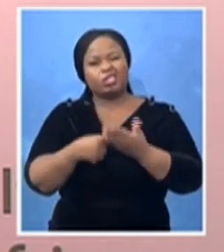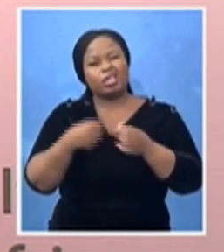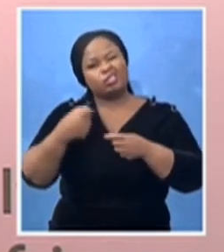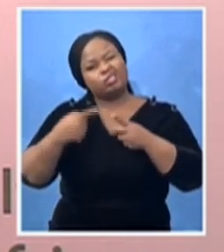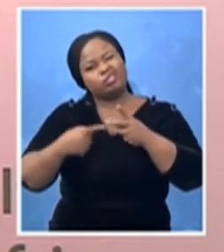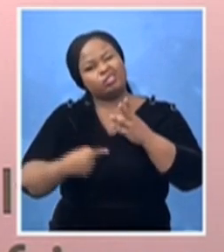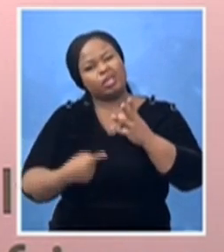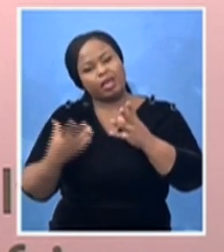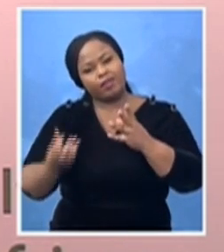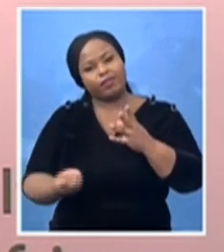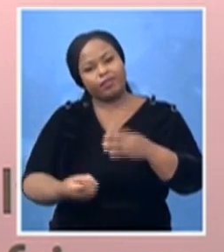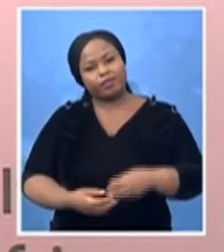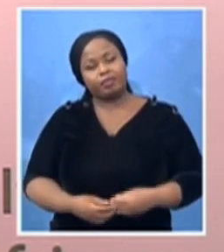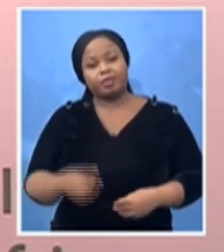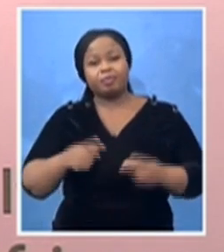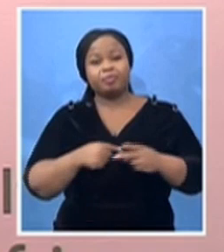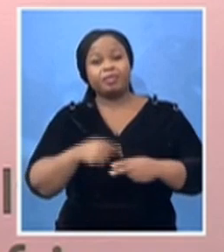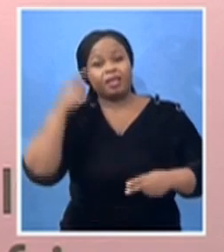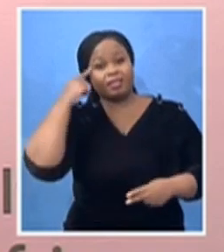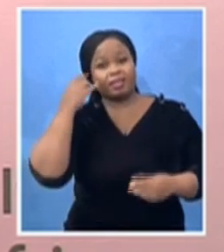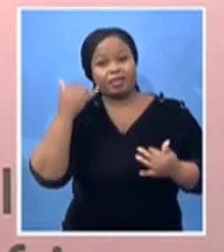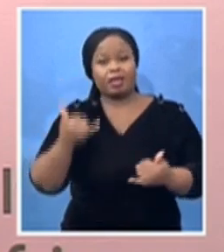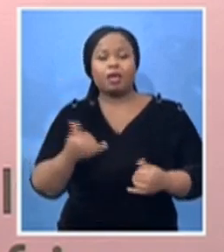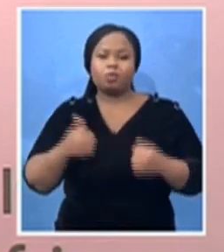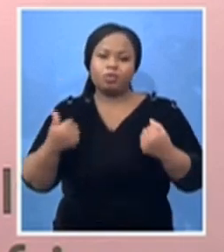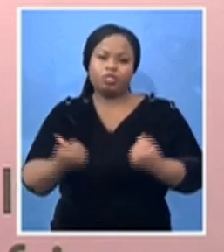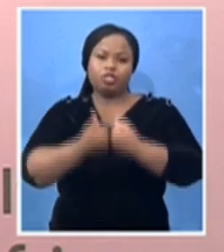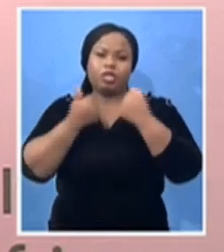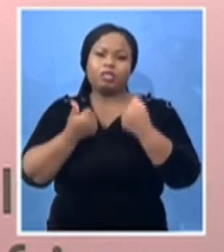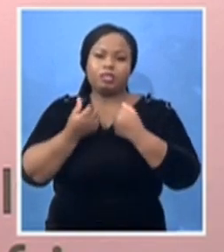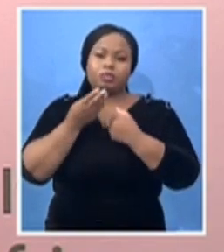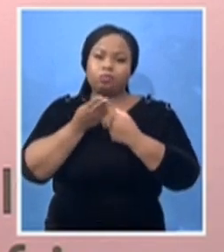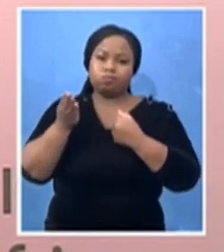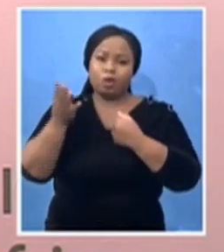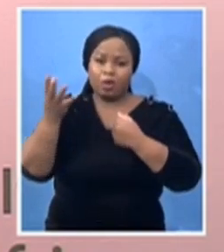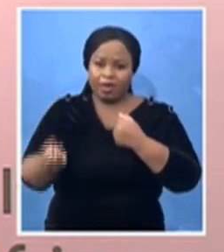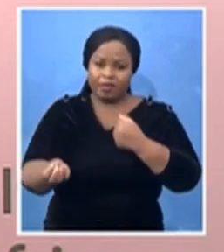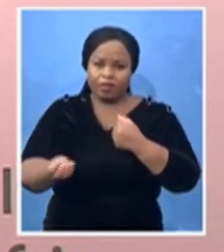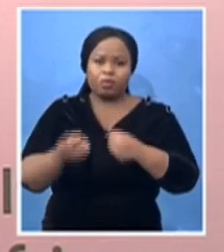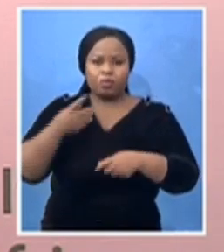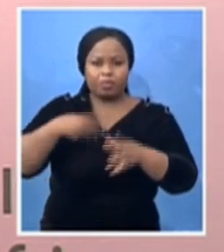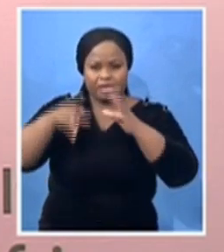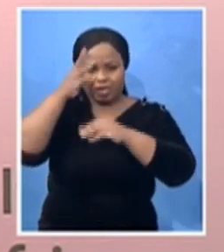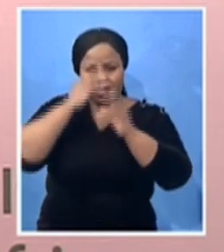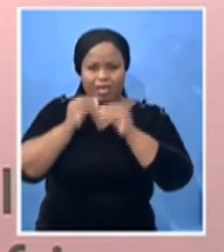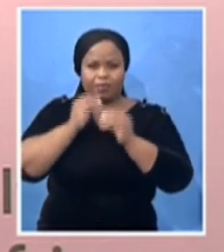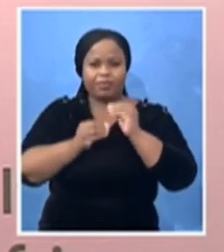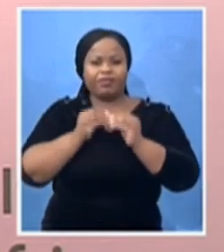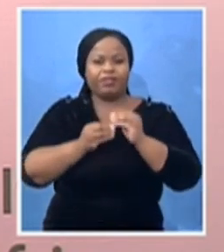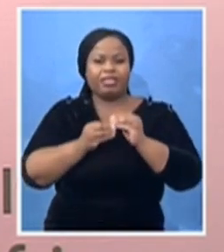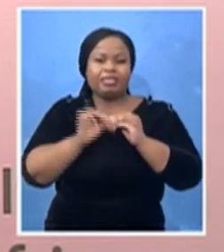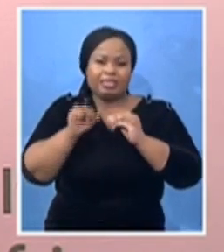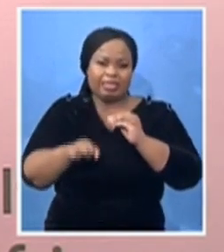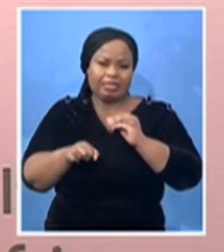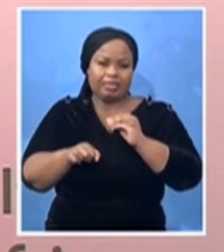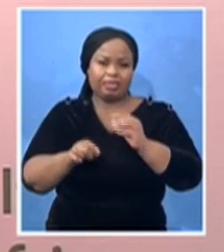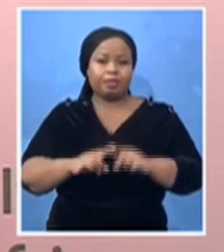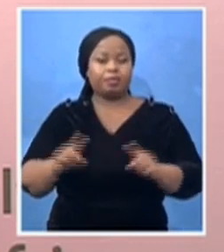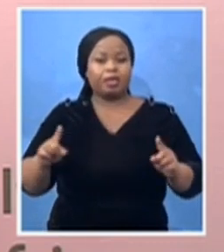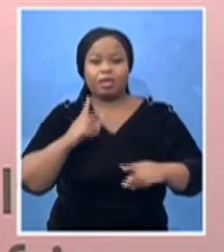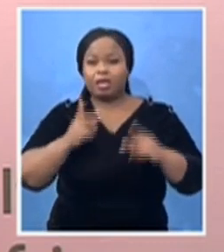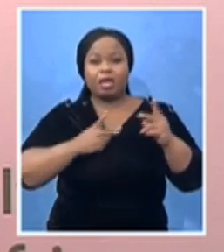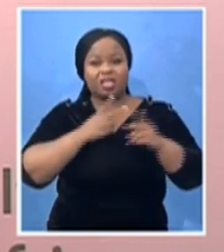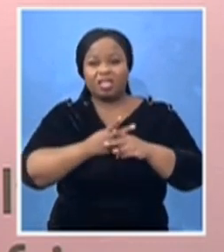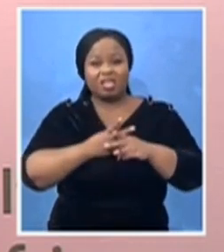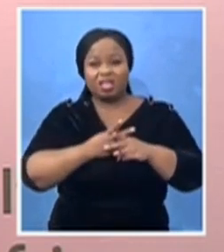are challenges, we need to learn from those and correct what needs to be corrected. But what we can't lose is that there's